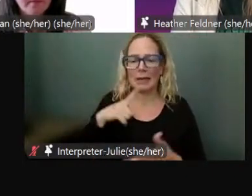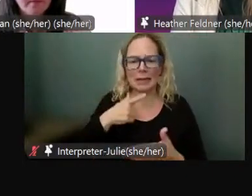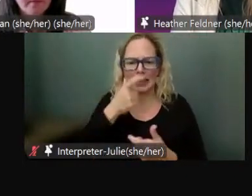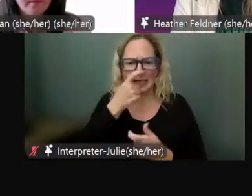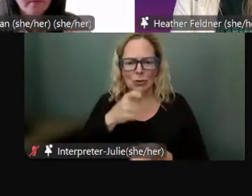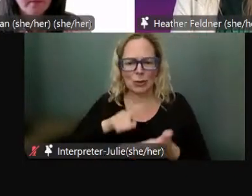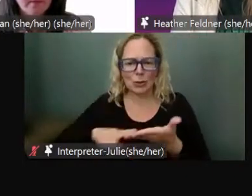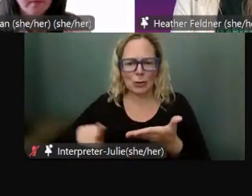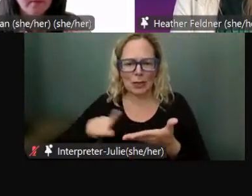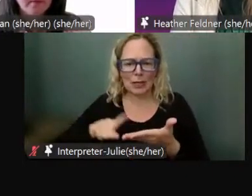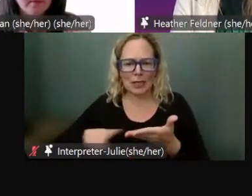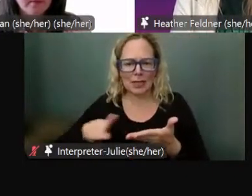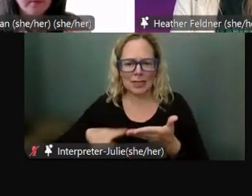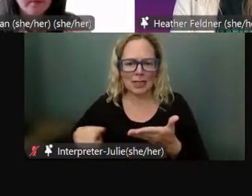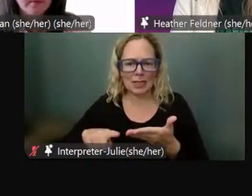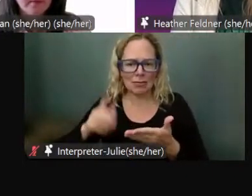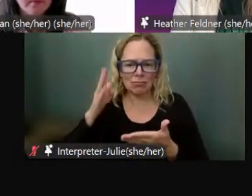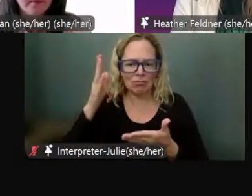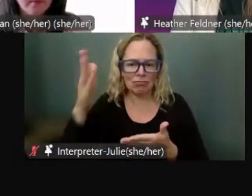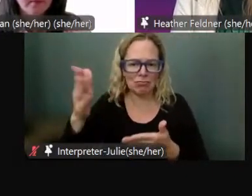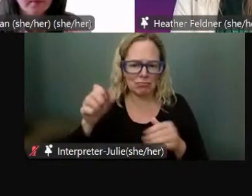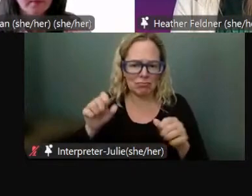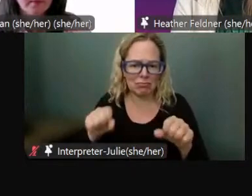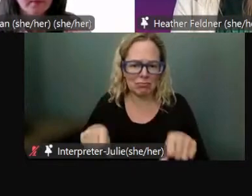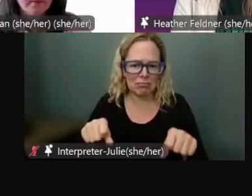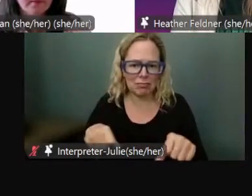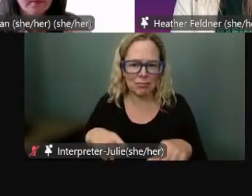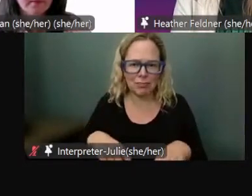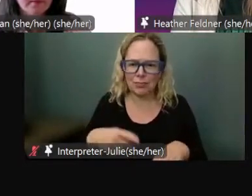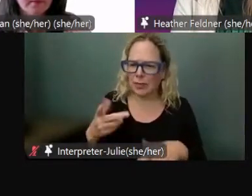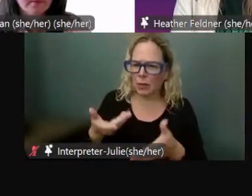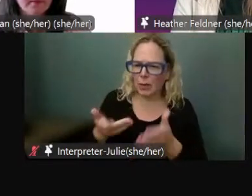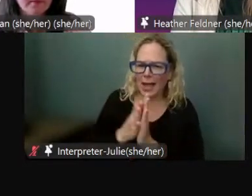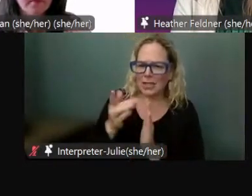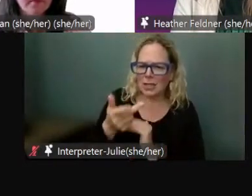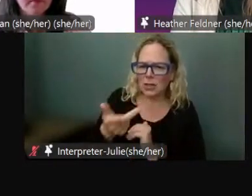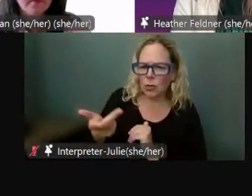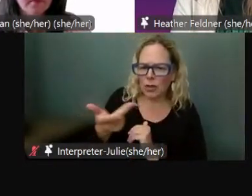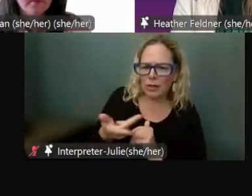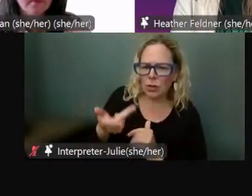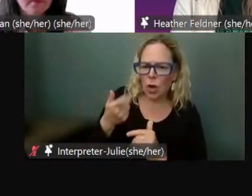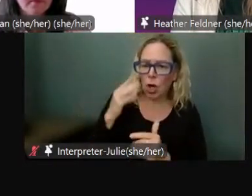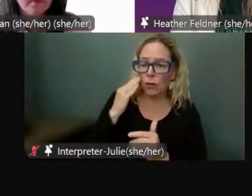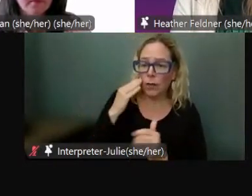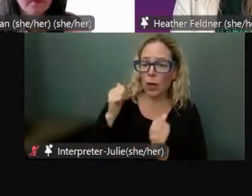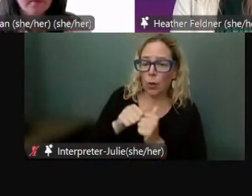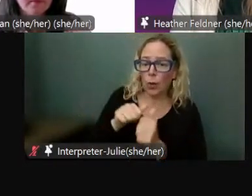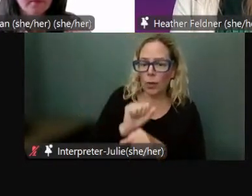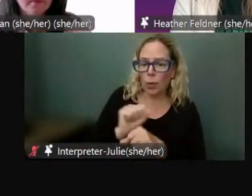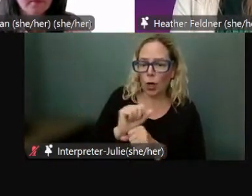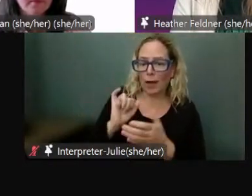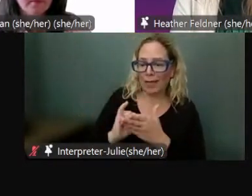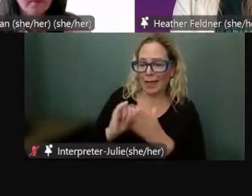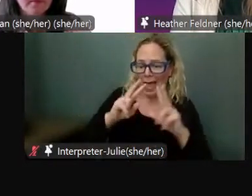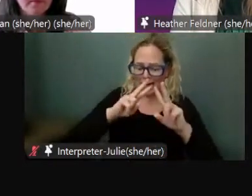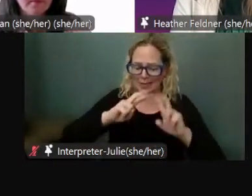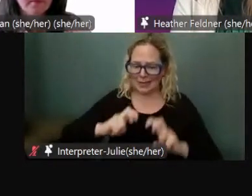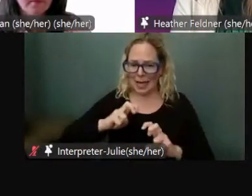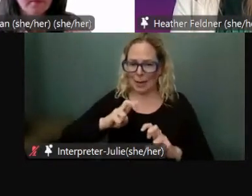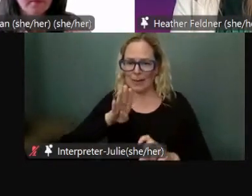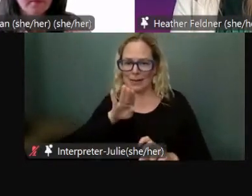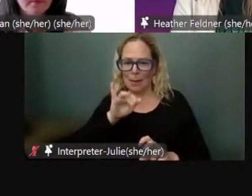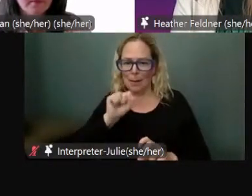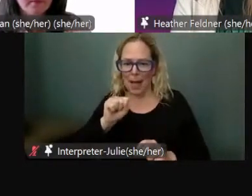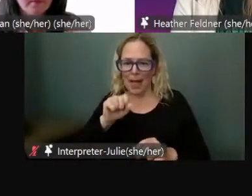the three of you to see if, are you familiar with any work specifically that is examining biases